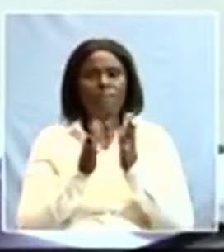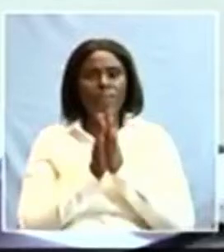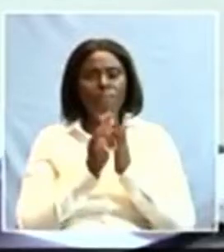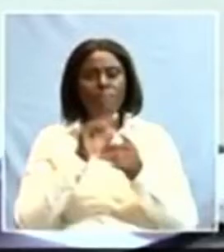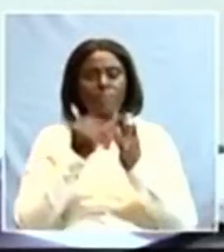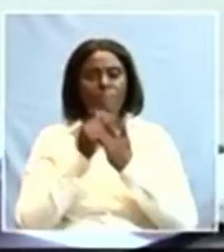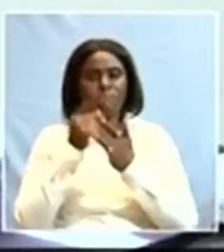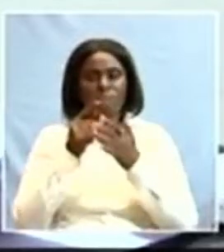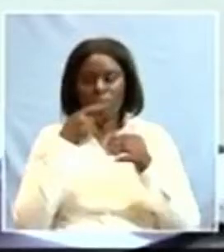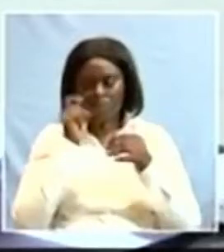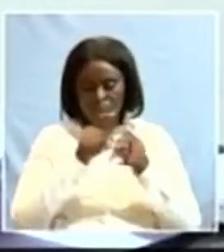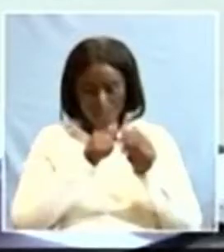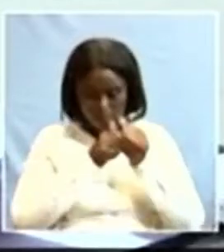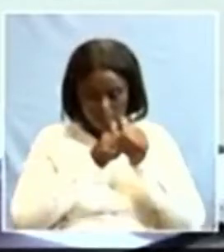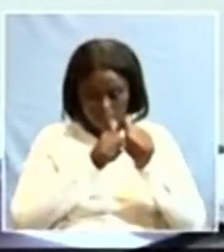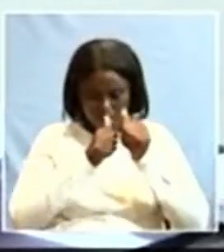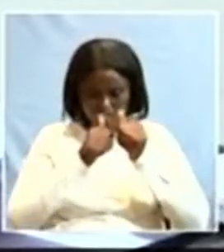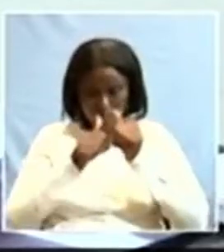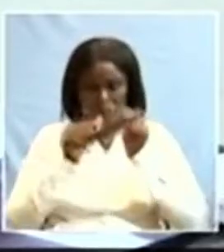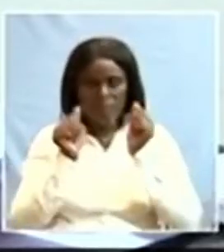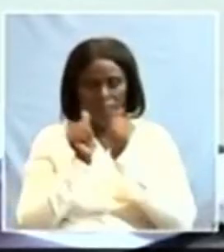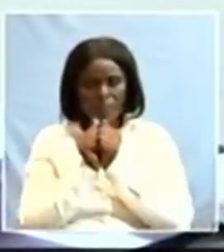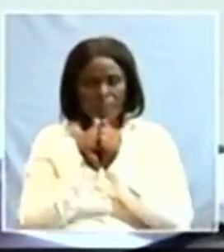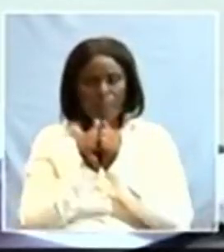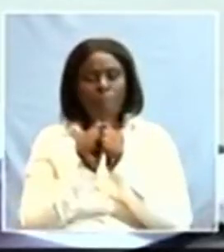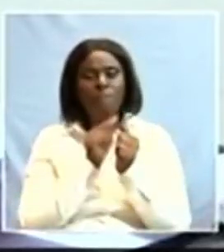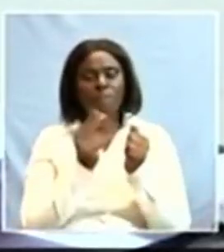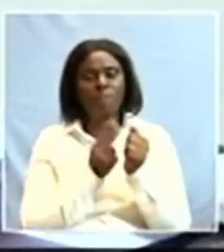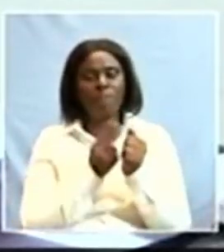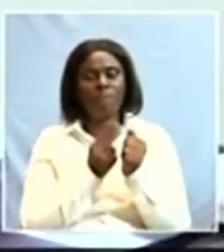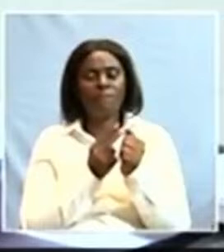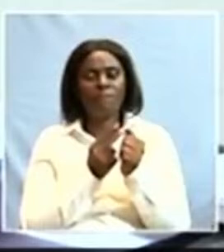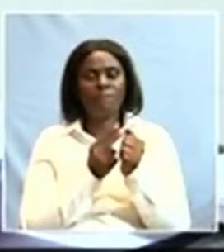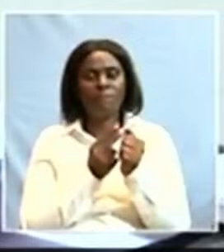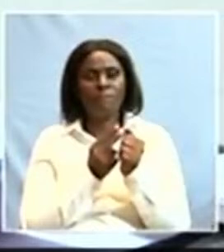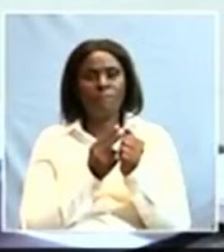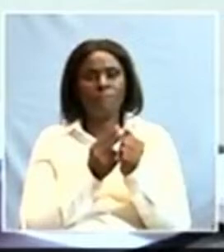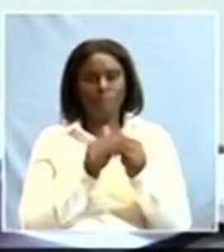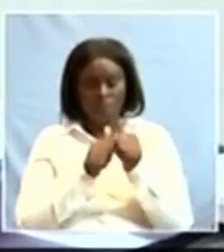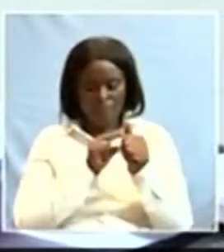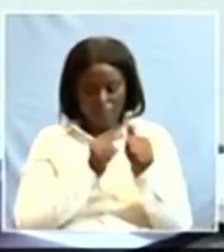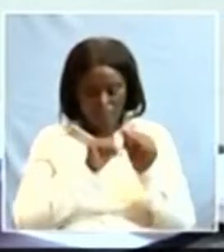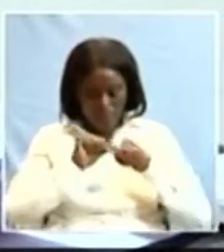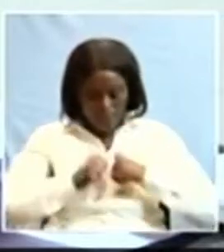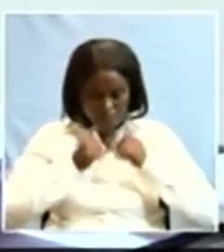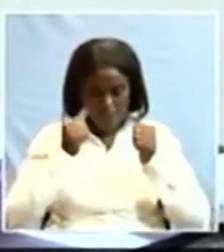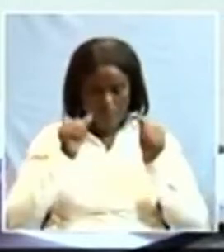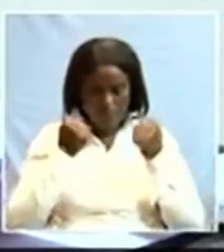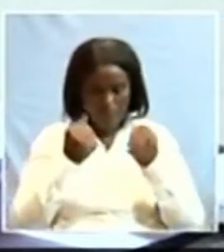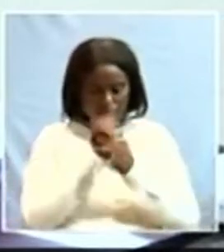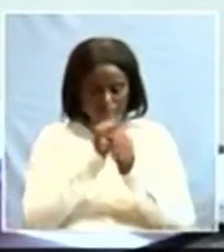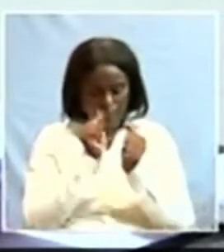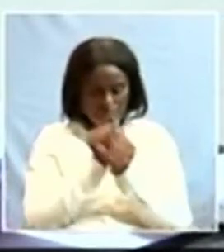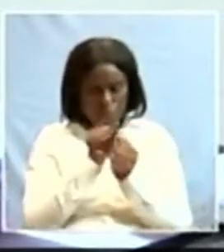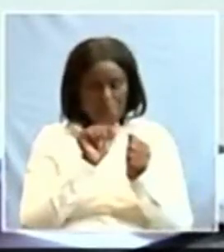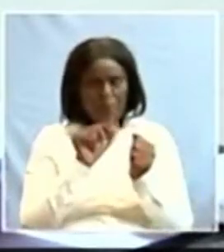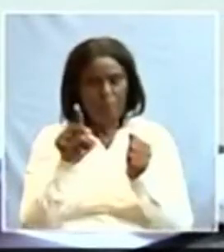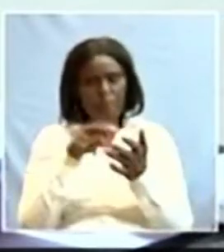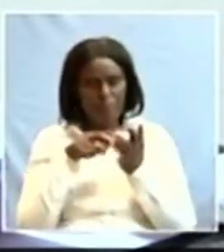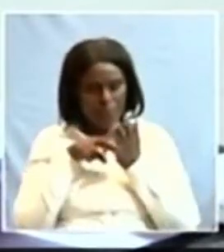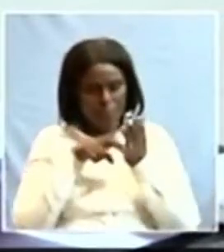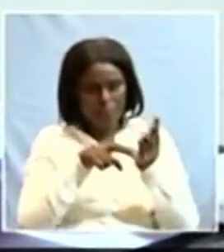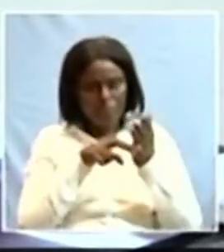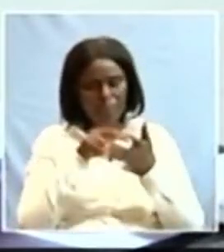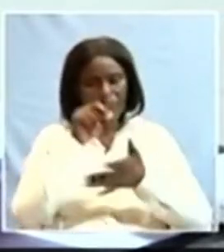of you should be following with us. Follow us as we are dealing with this, because you have traveled